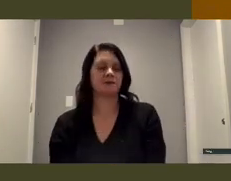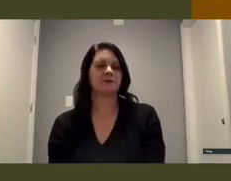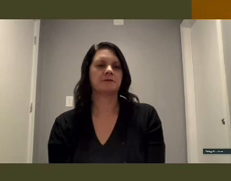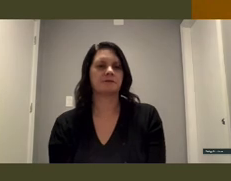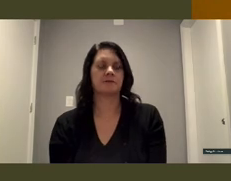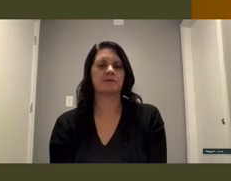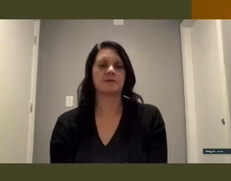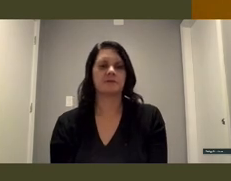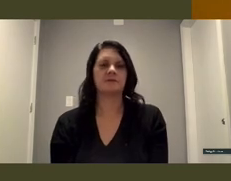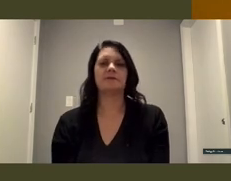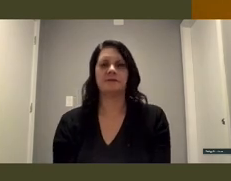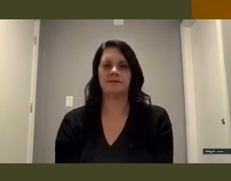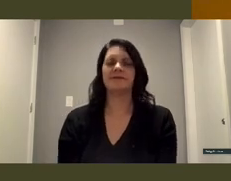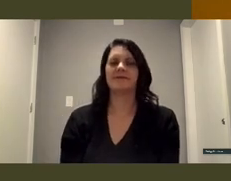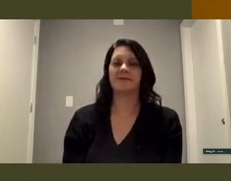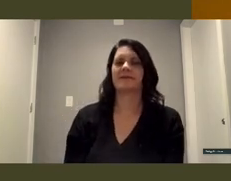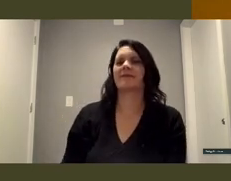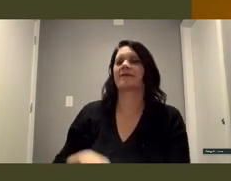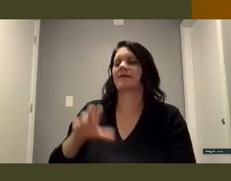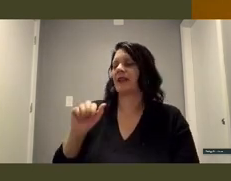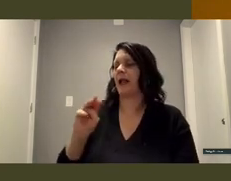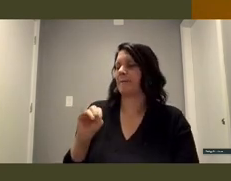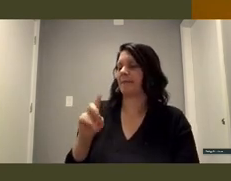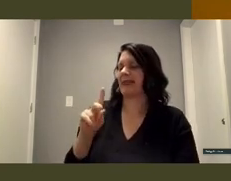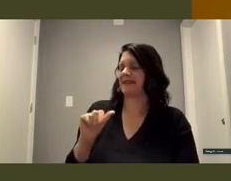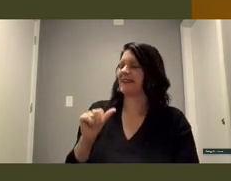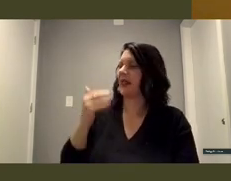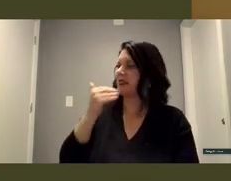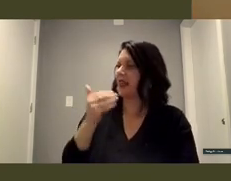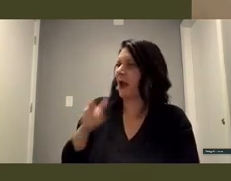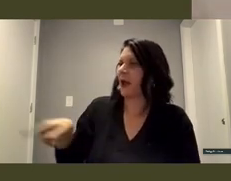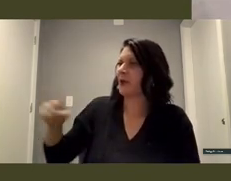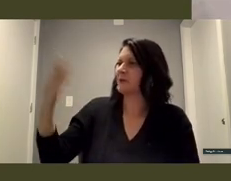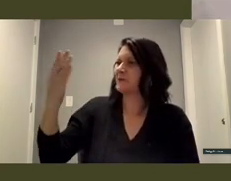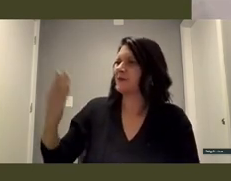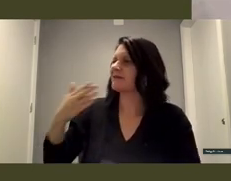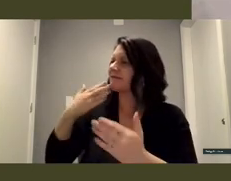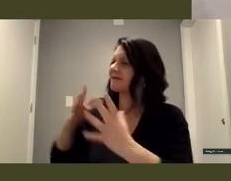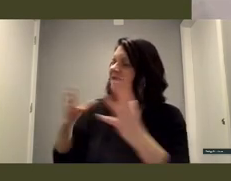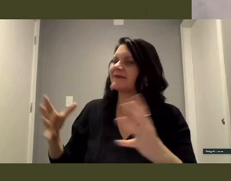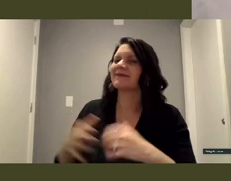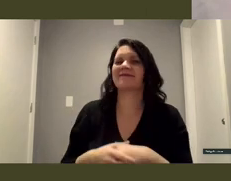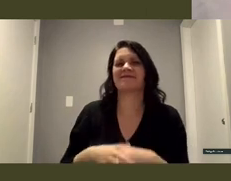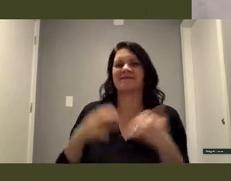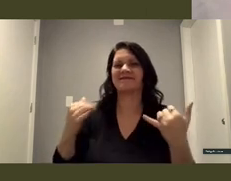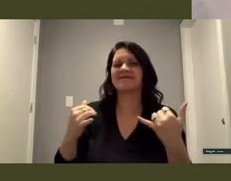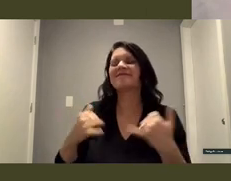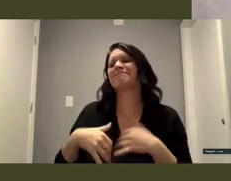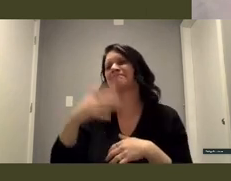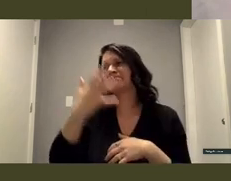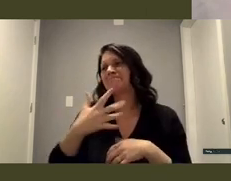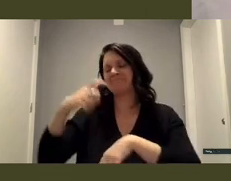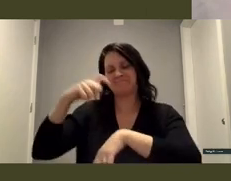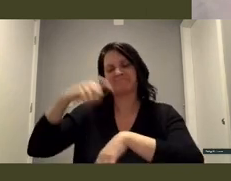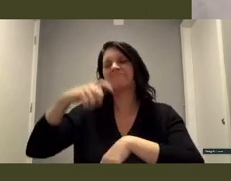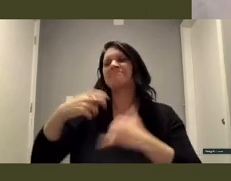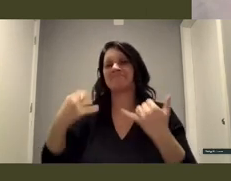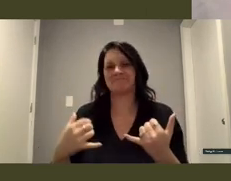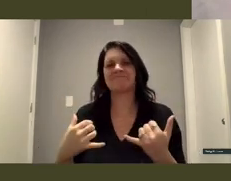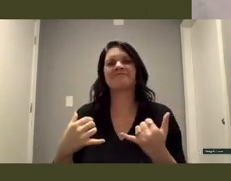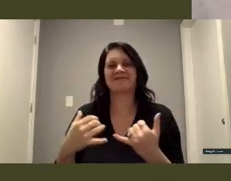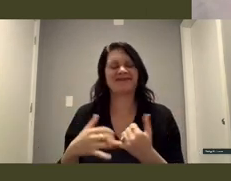Okay, thank you very much indeed for all of our speakers. And we're now unfortunately coming to the end. I can't believe how fast